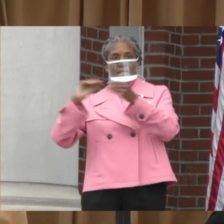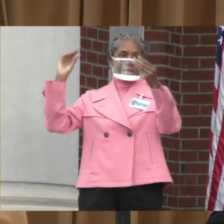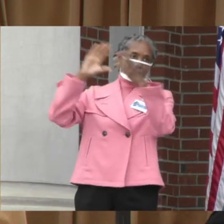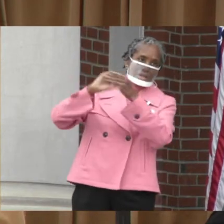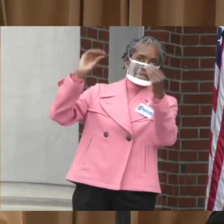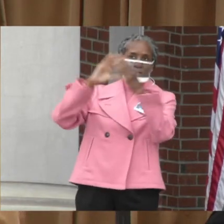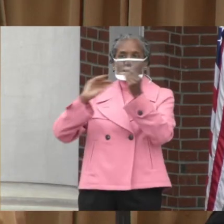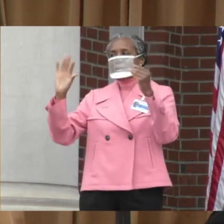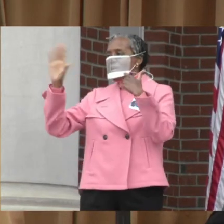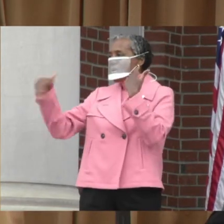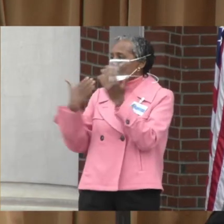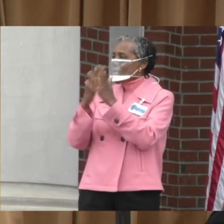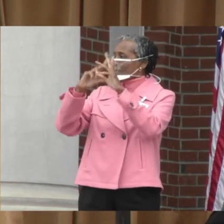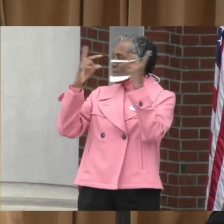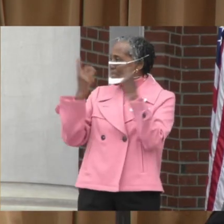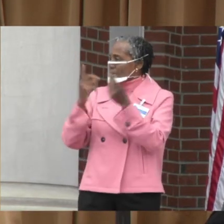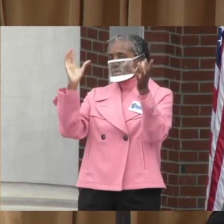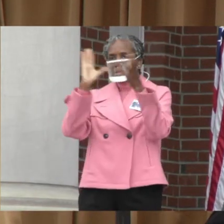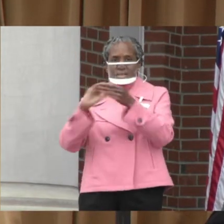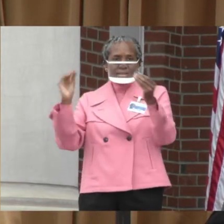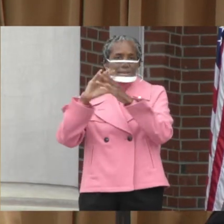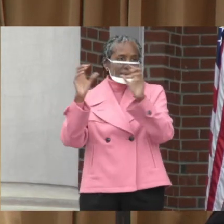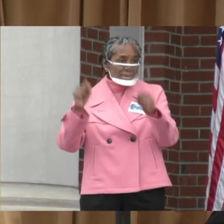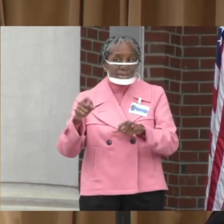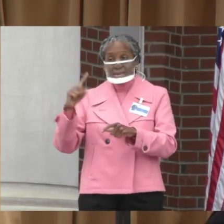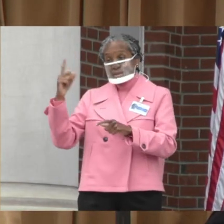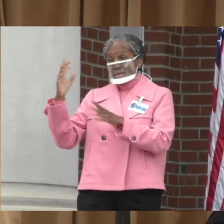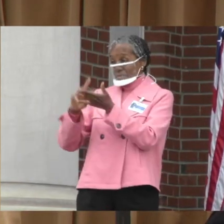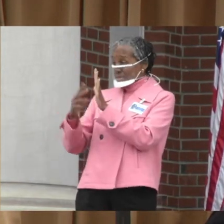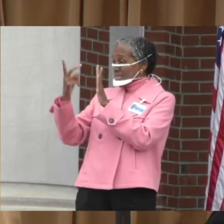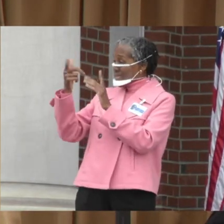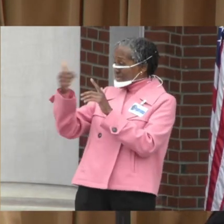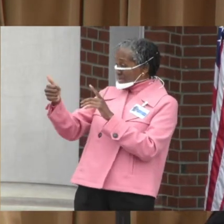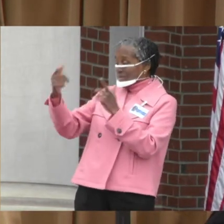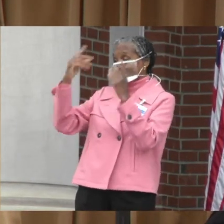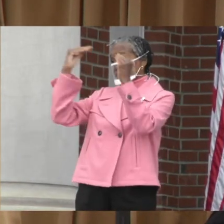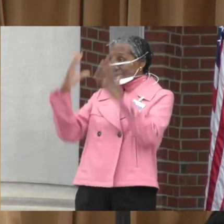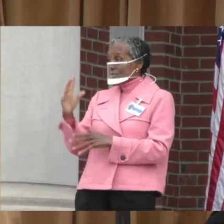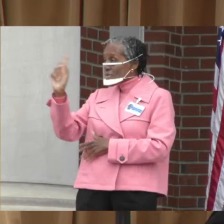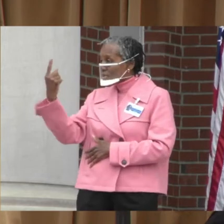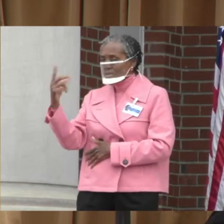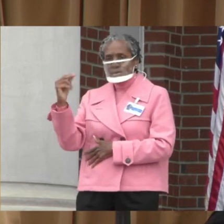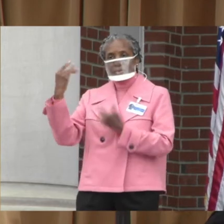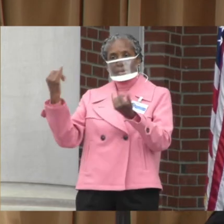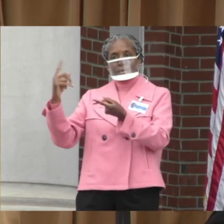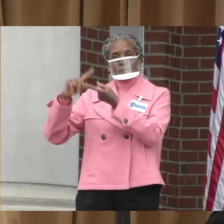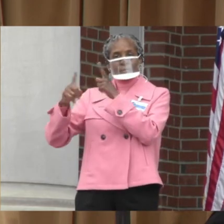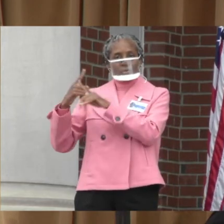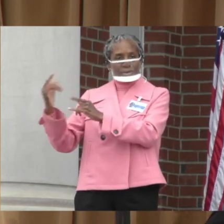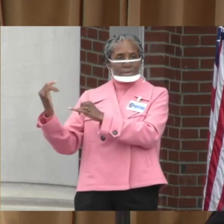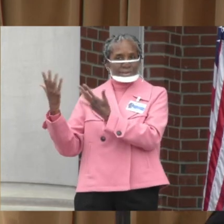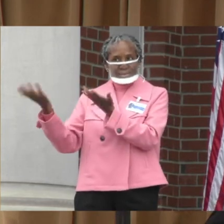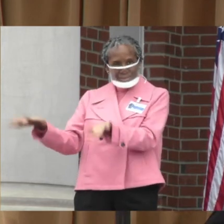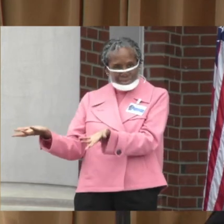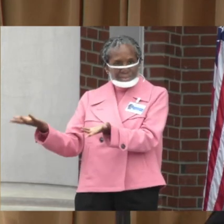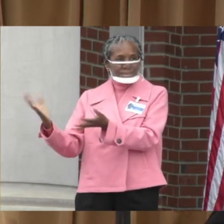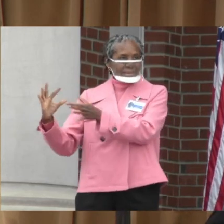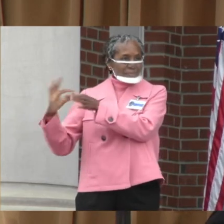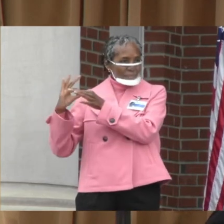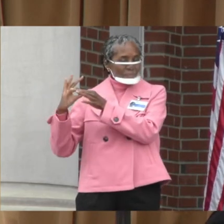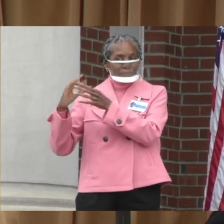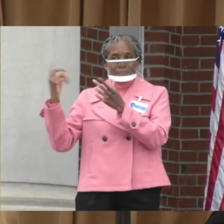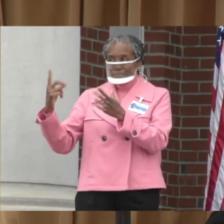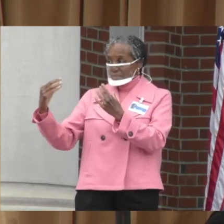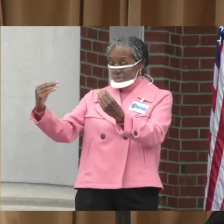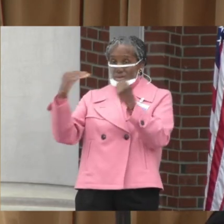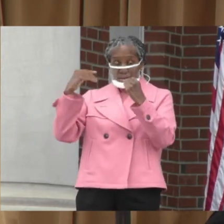entirety of the welding department because to me, they're not just faculty. They're my friends. I was always taught to